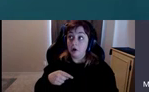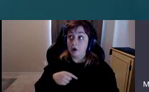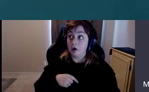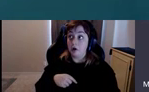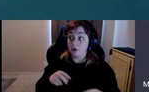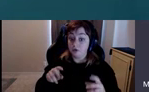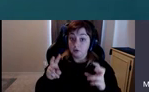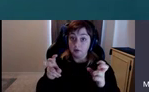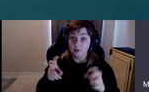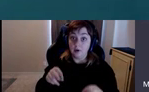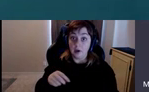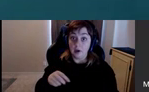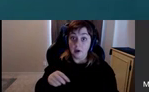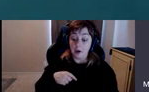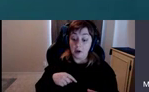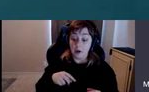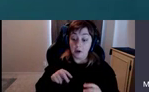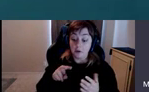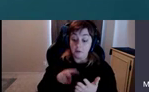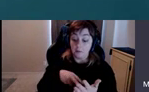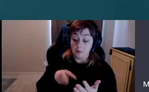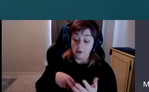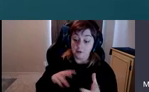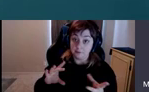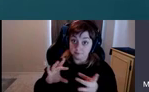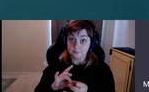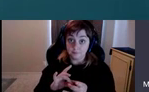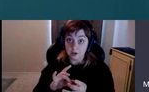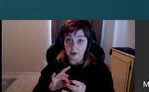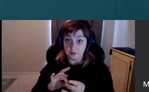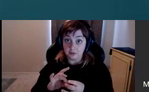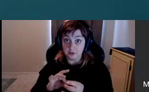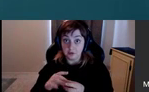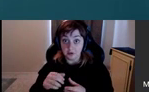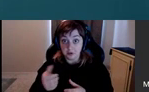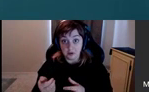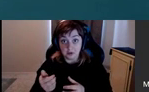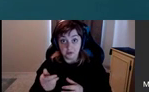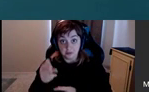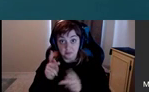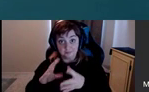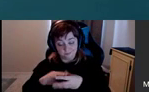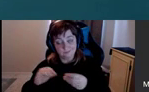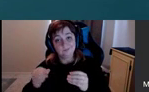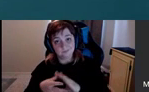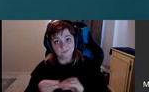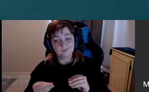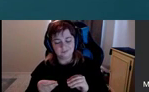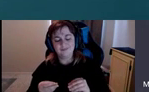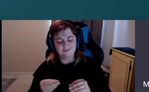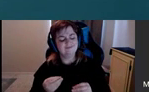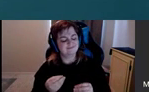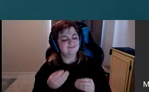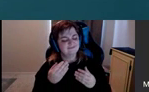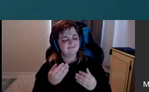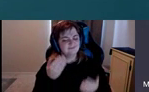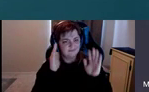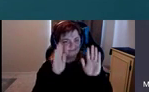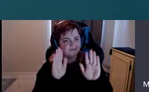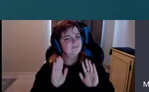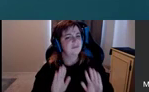stories of others. Yeah. It's perfect. Exactly. And I think that a lot of authors, including